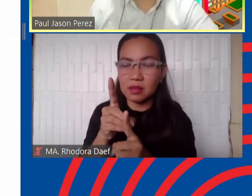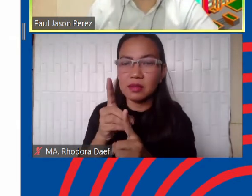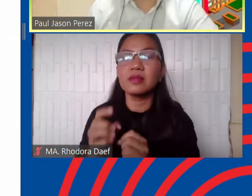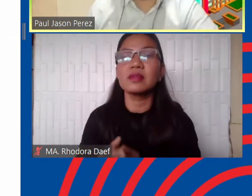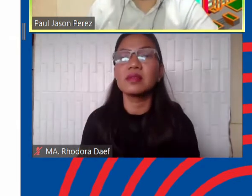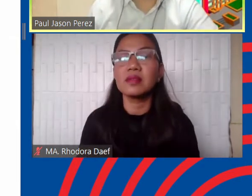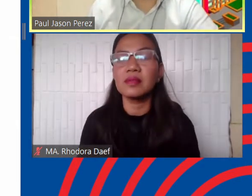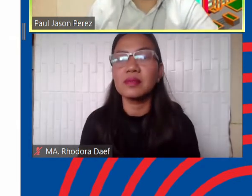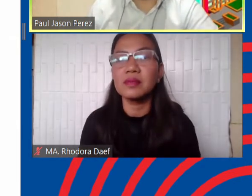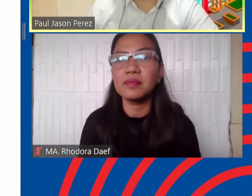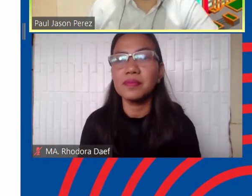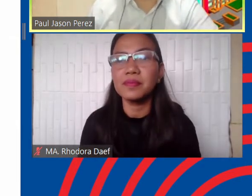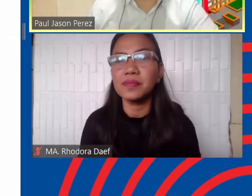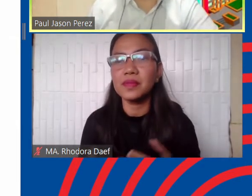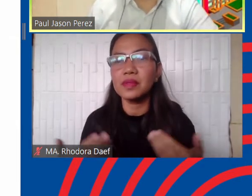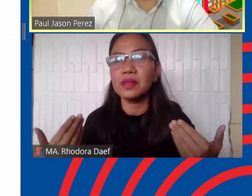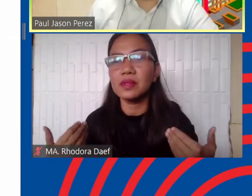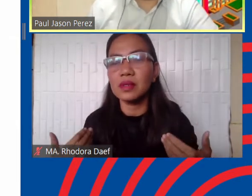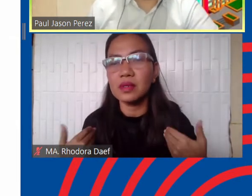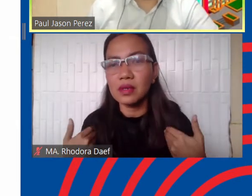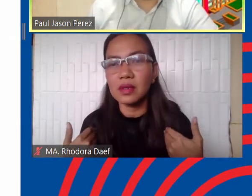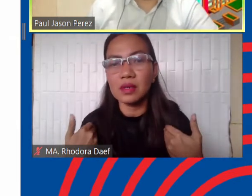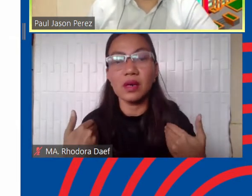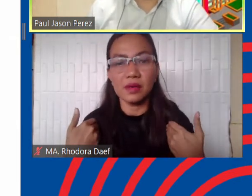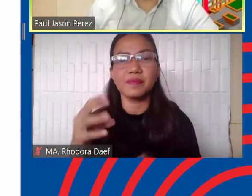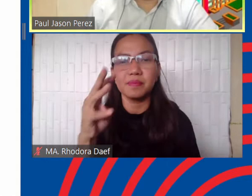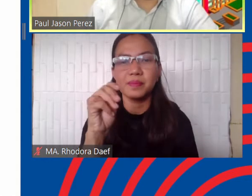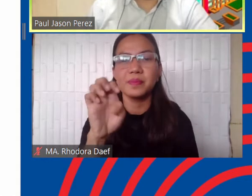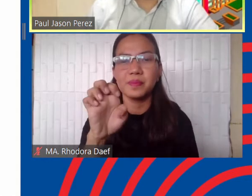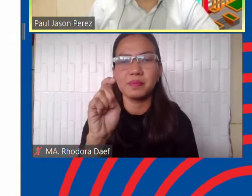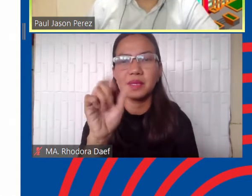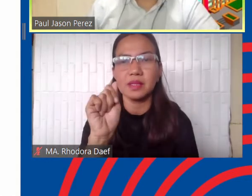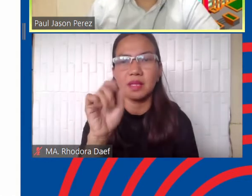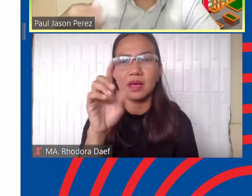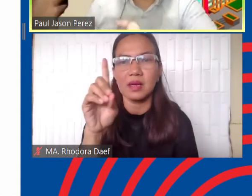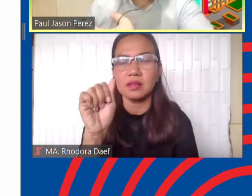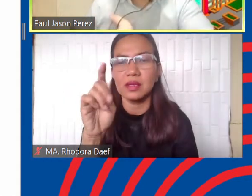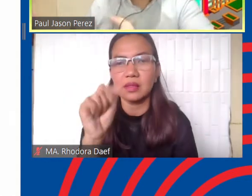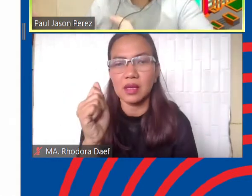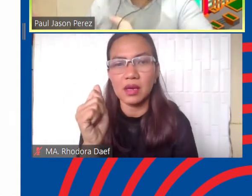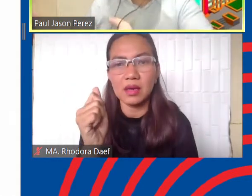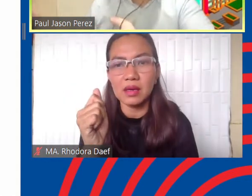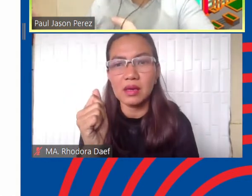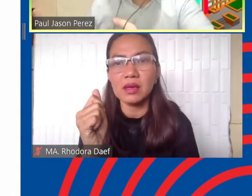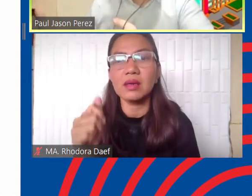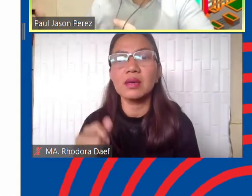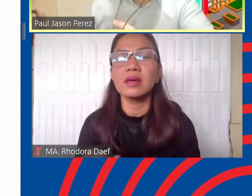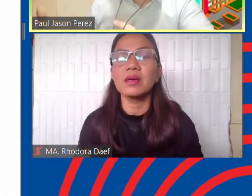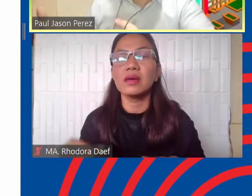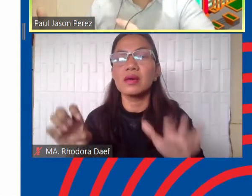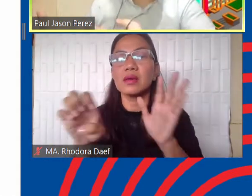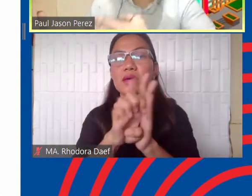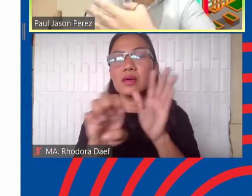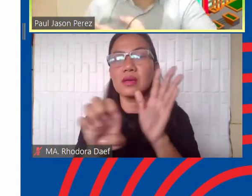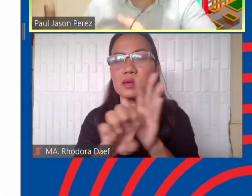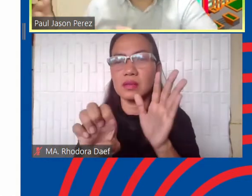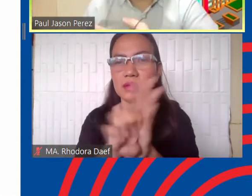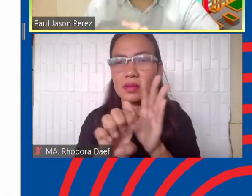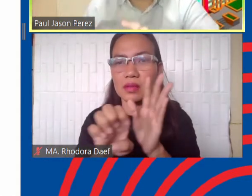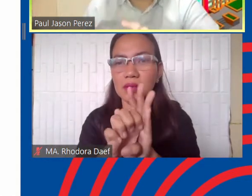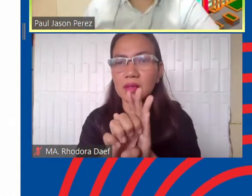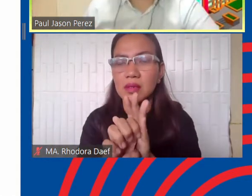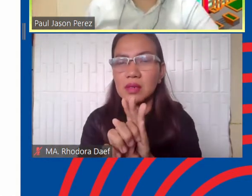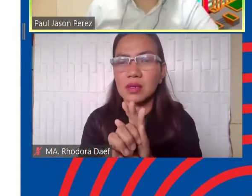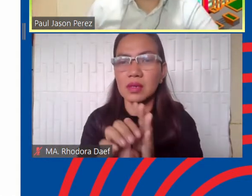Yun. So those are metadata. And if you're working in a specific field, like for example, if you're in the